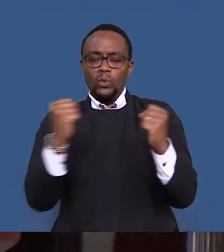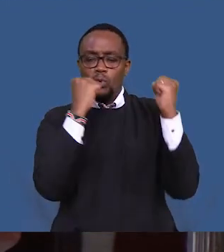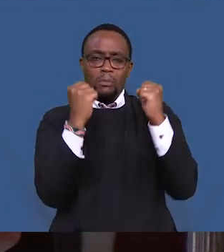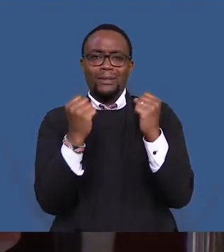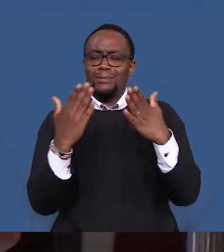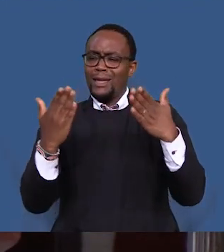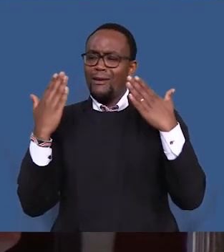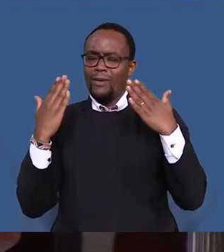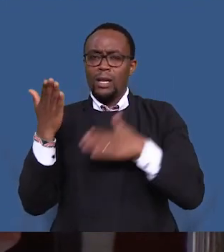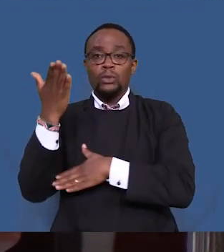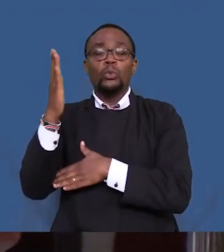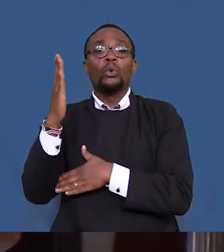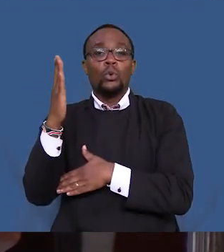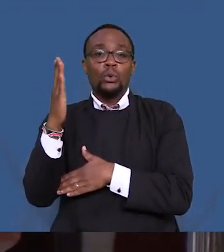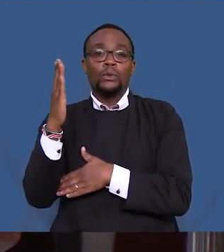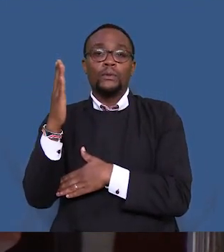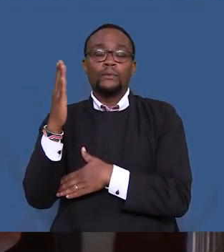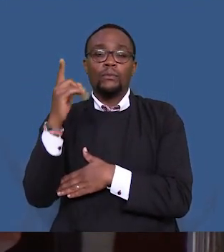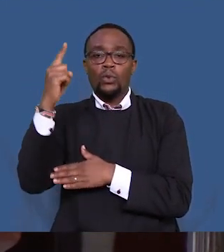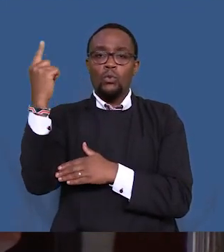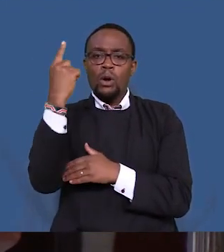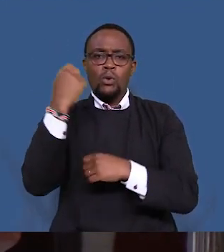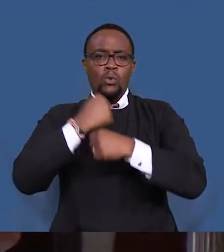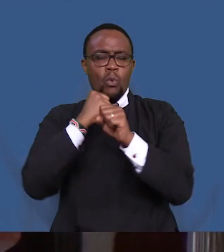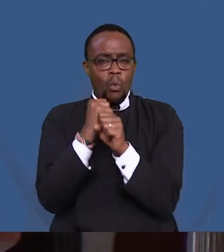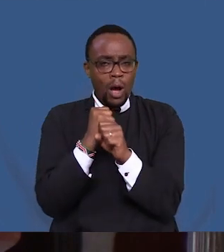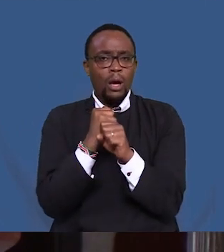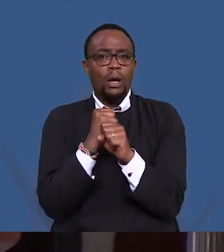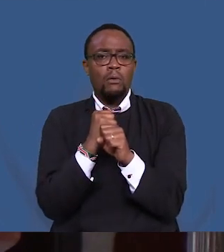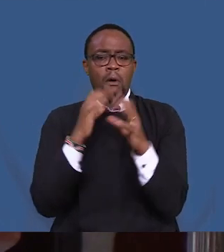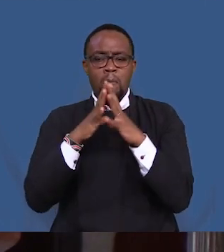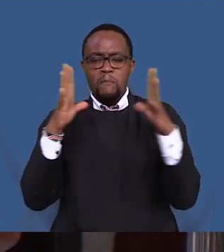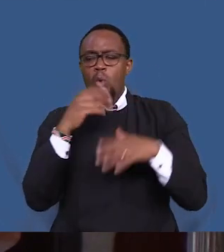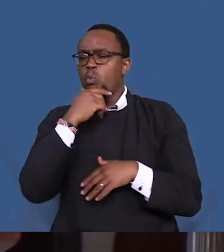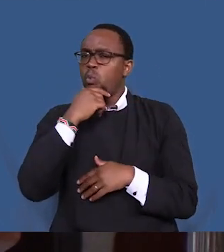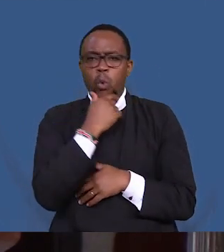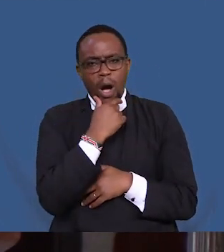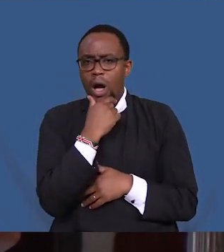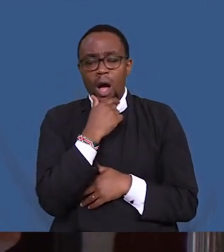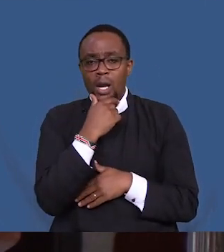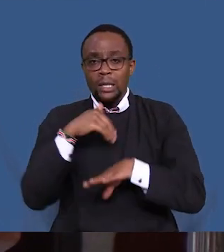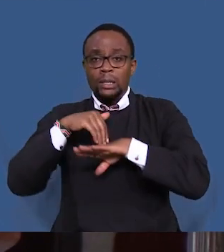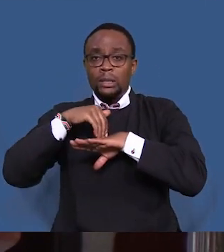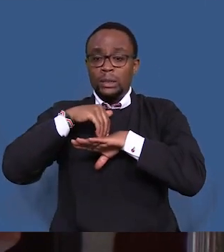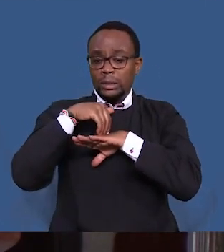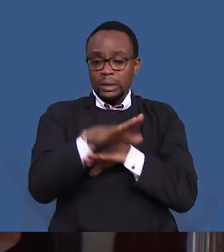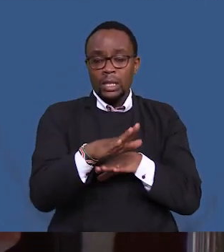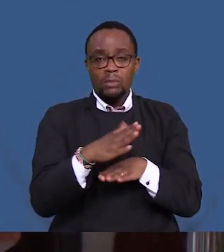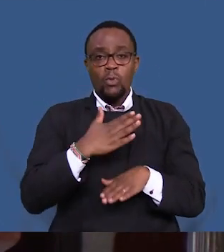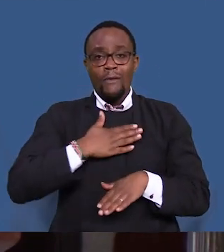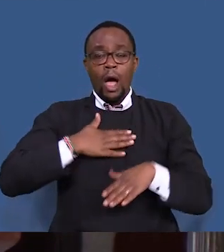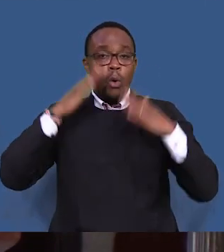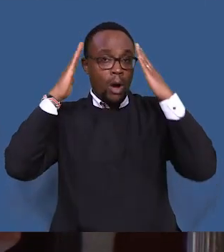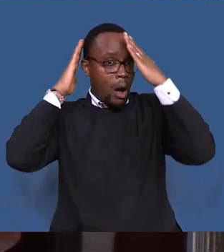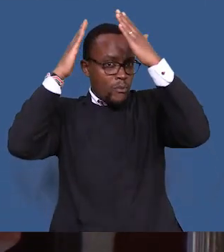Almighty and everlasting God, who alone workest great marvels, send down upon our